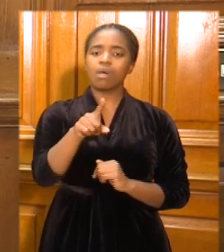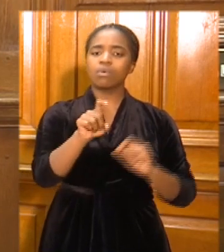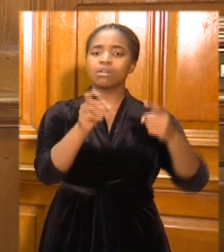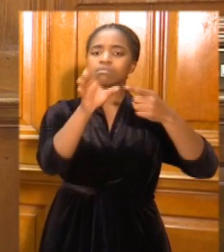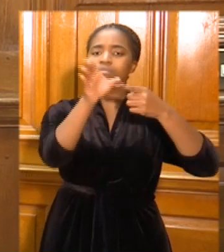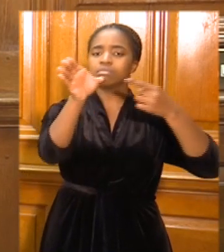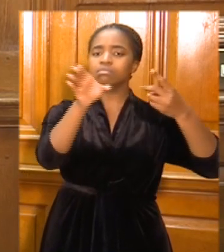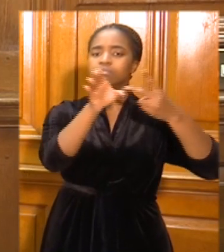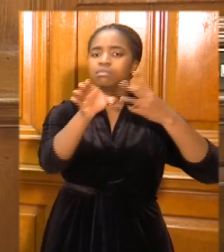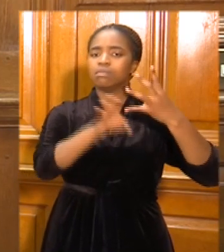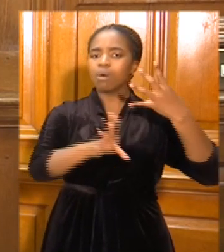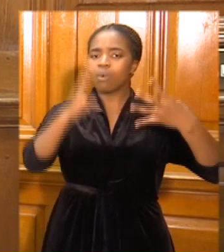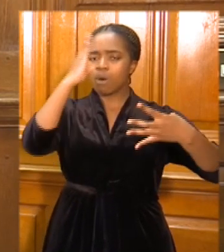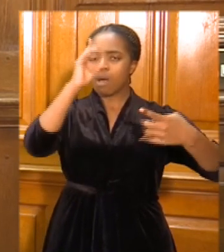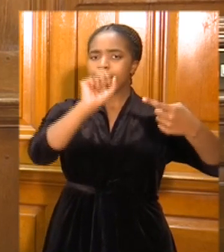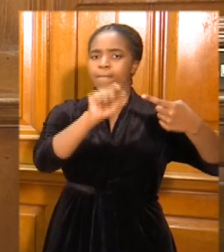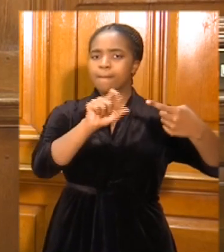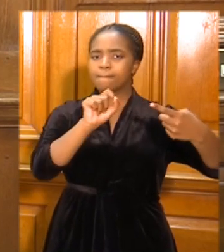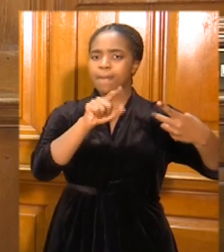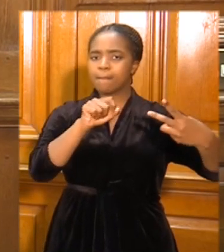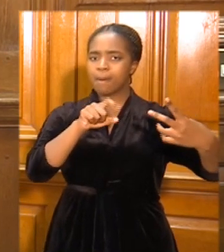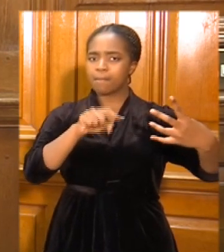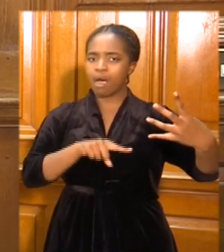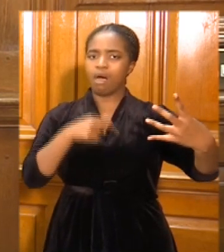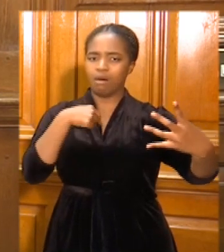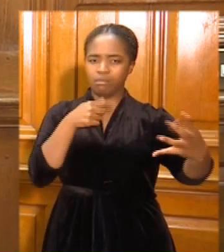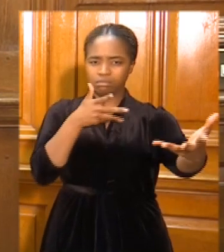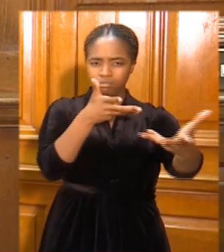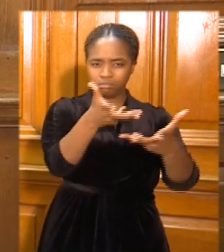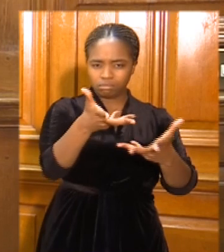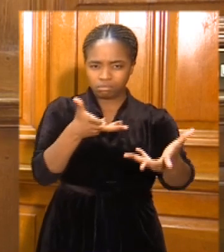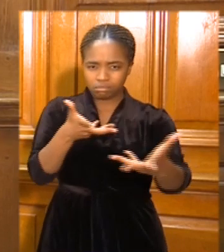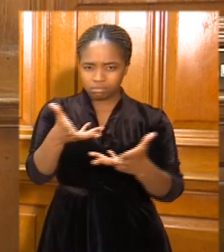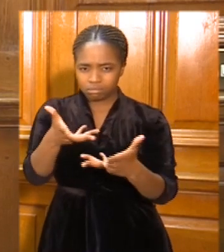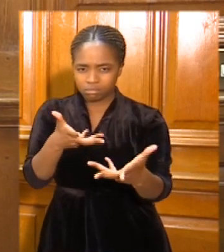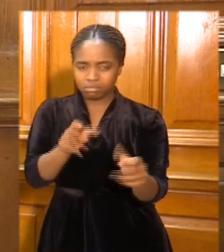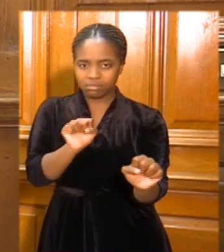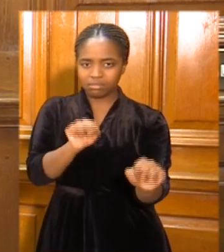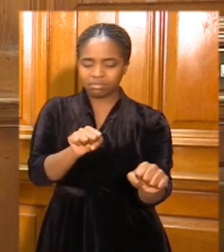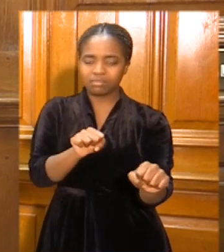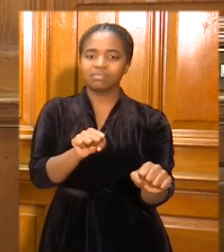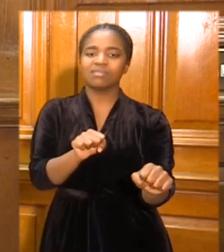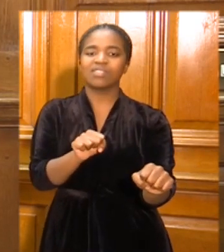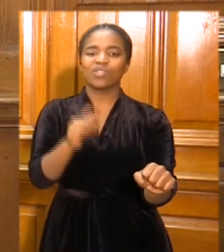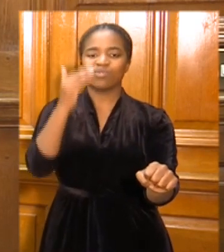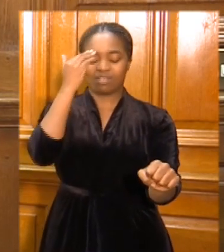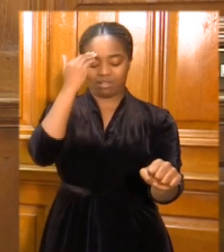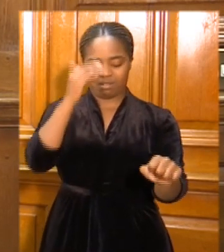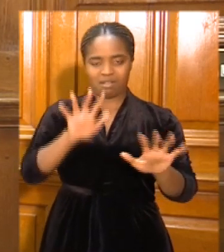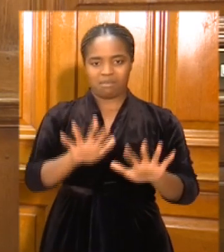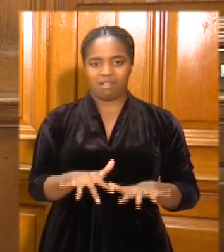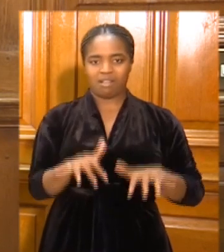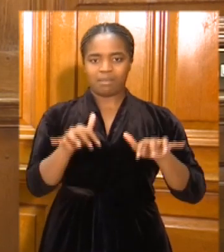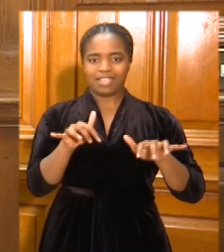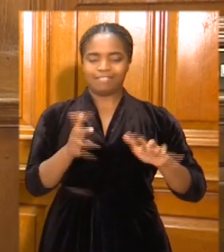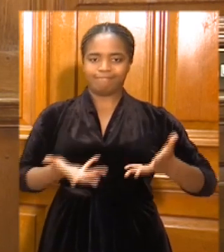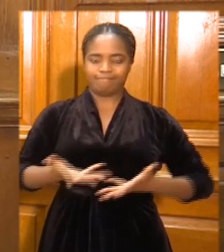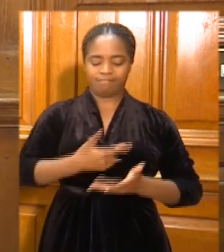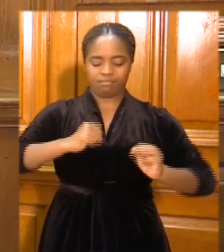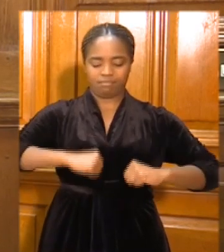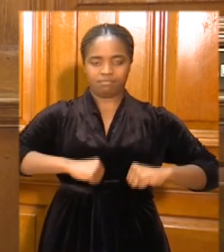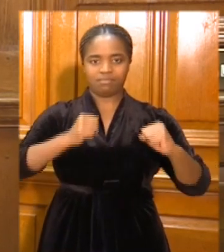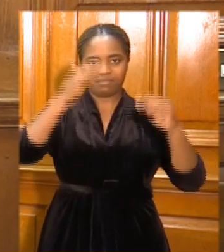criteria and the following consultation that Cabinet has determined that